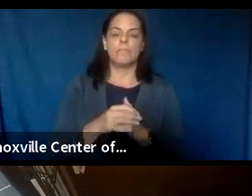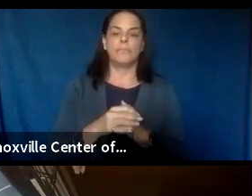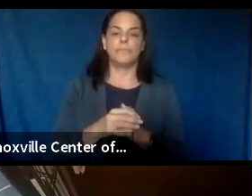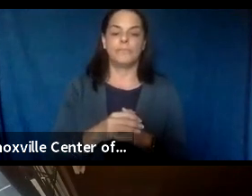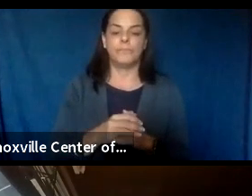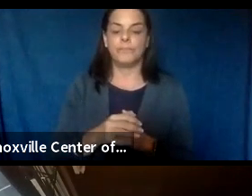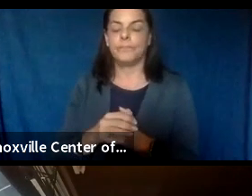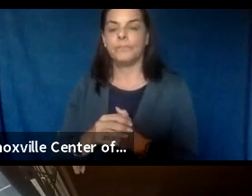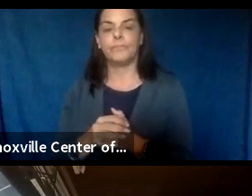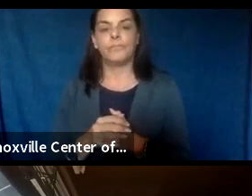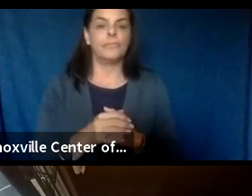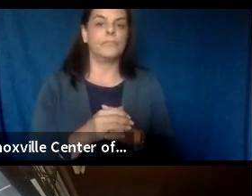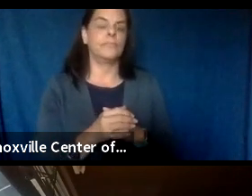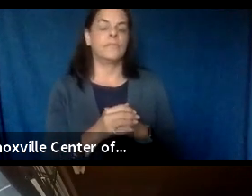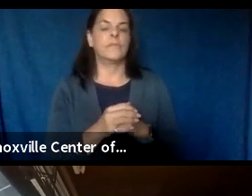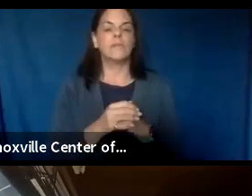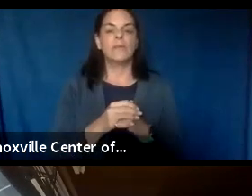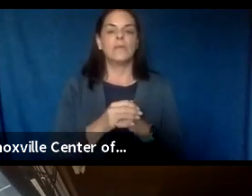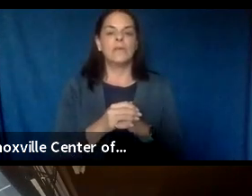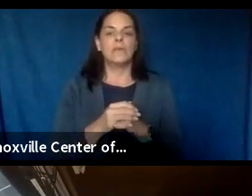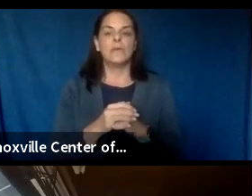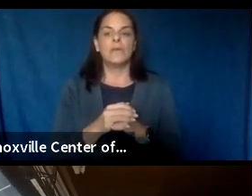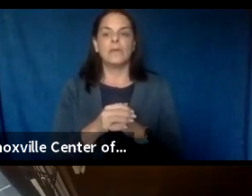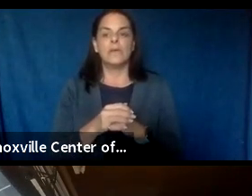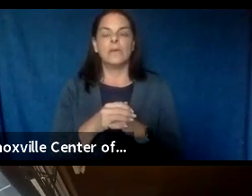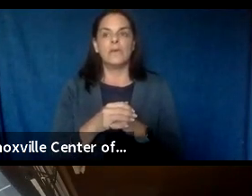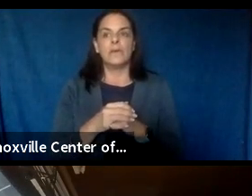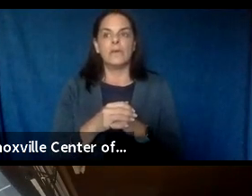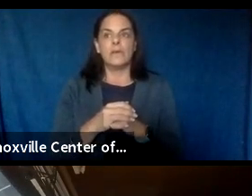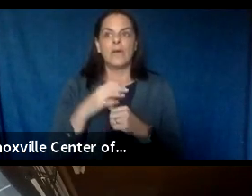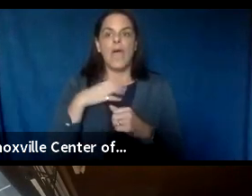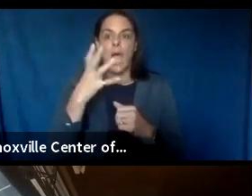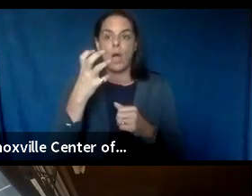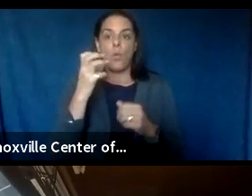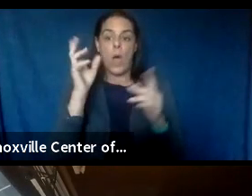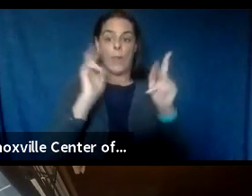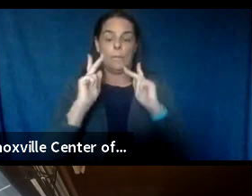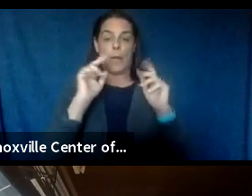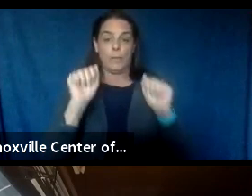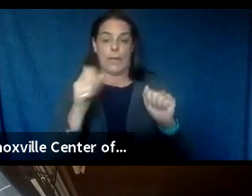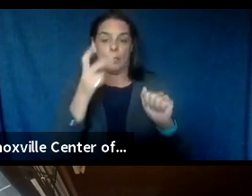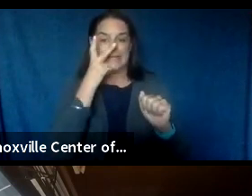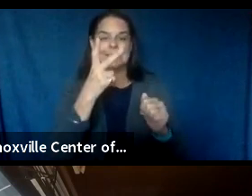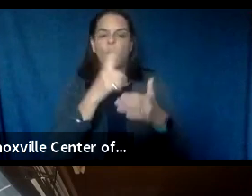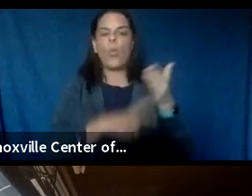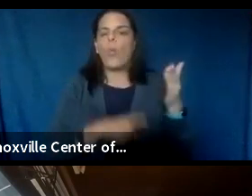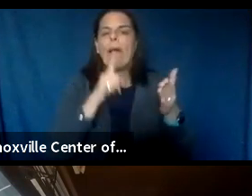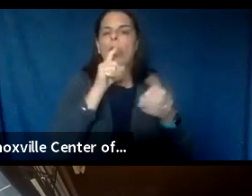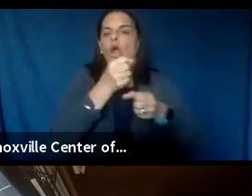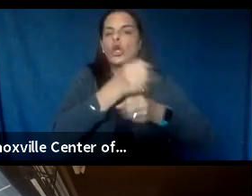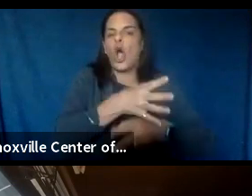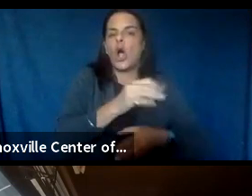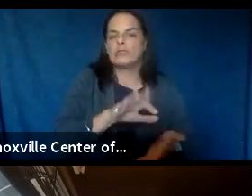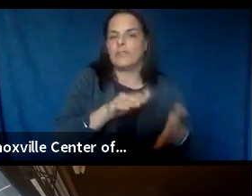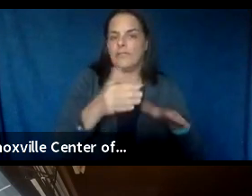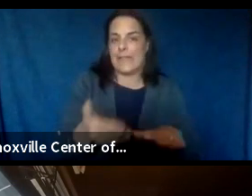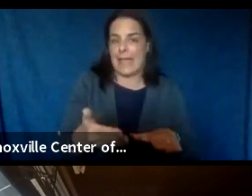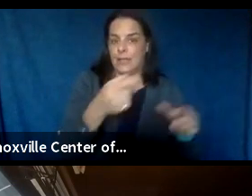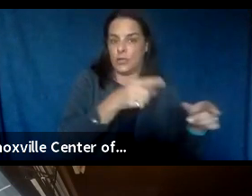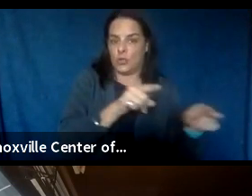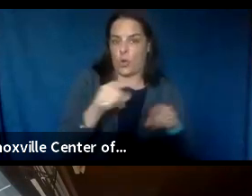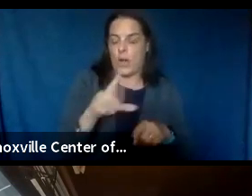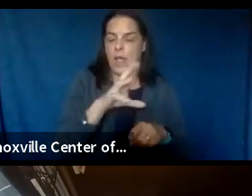so that the public can see what causes of death are occurring and what part